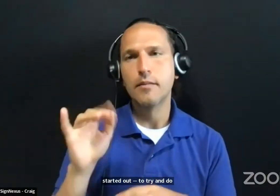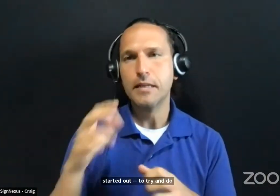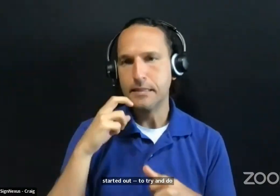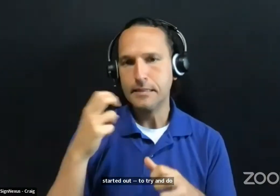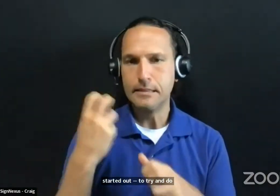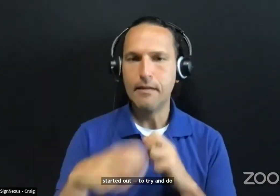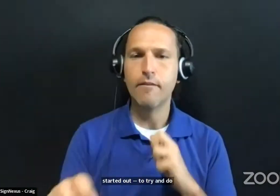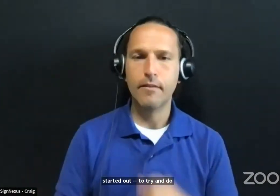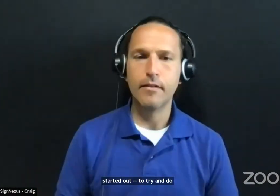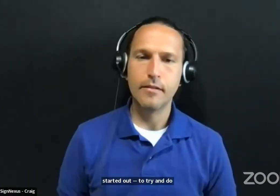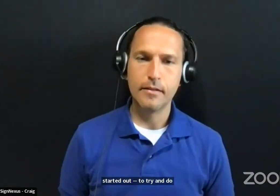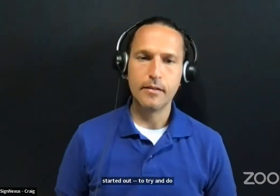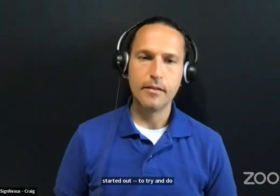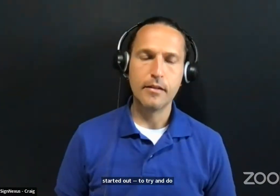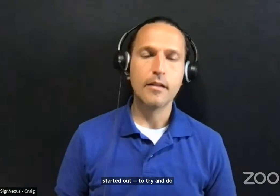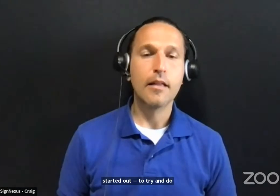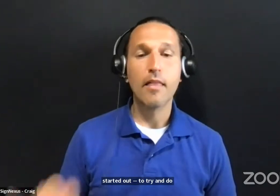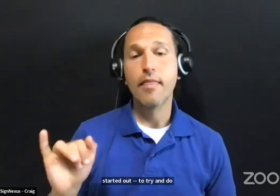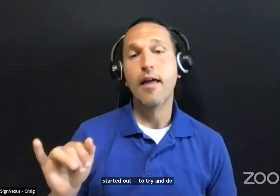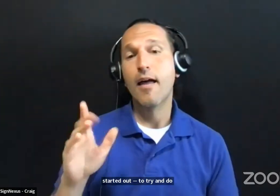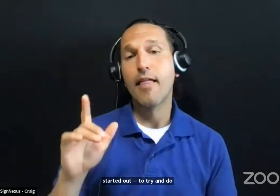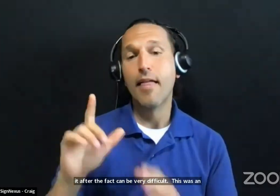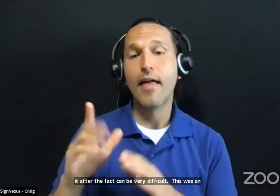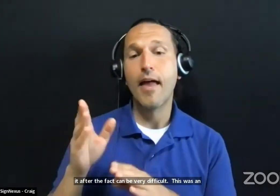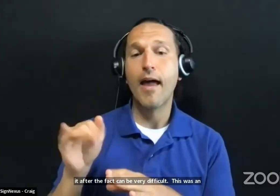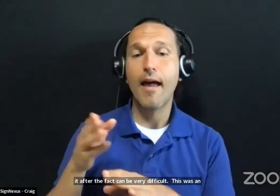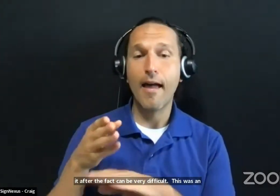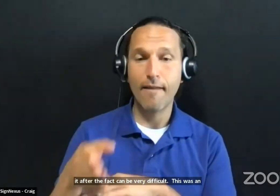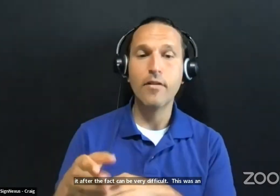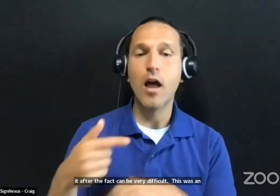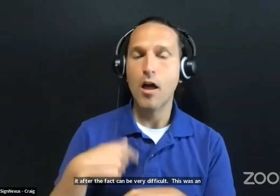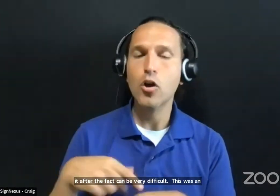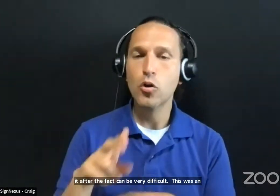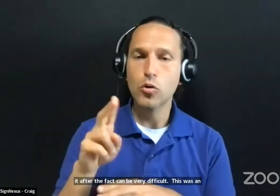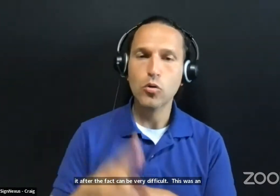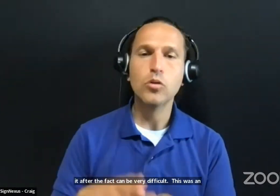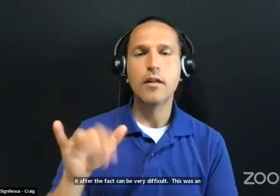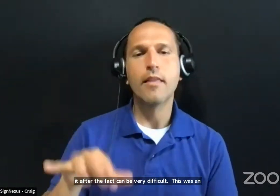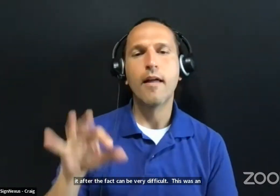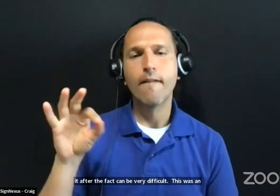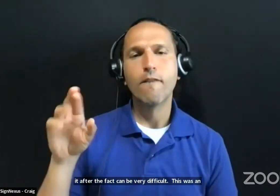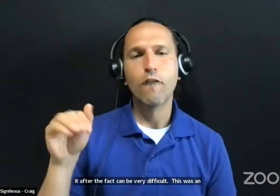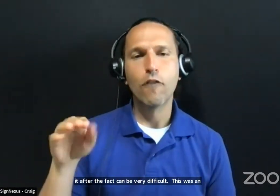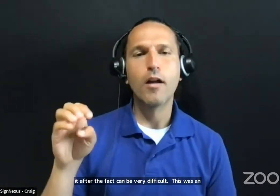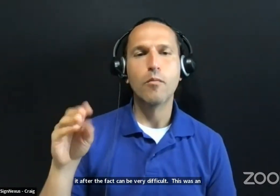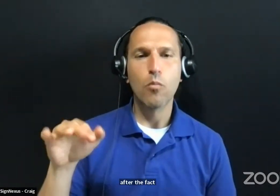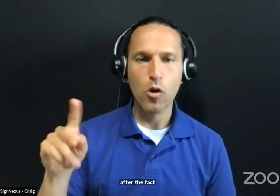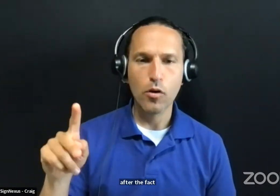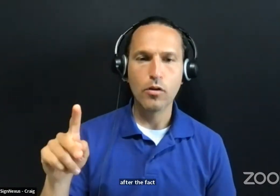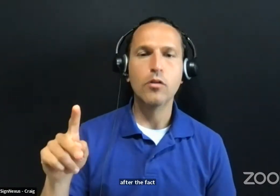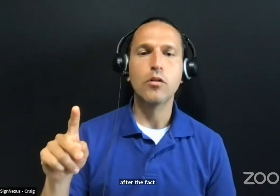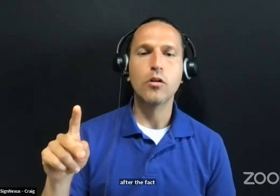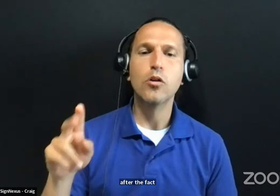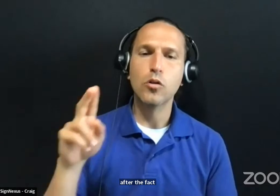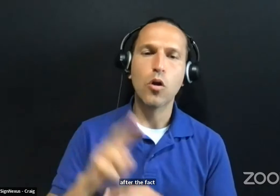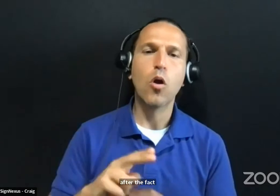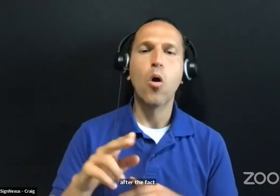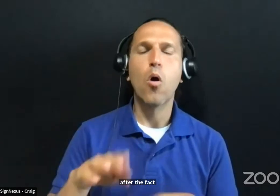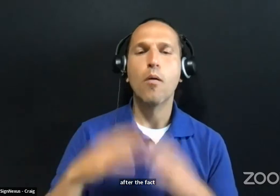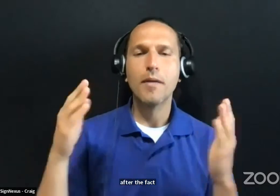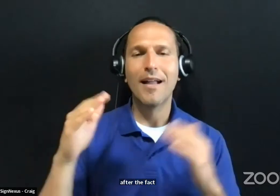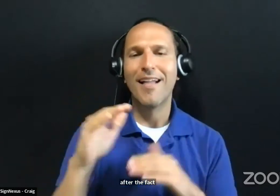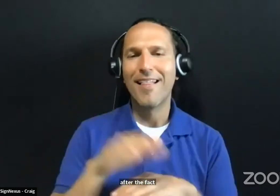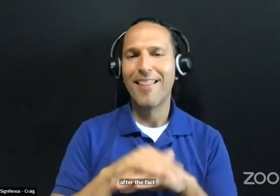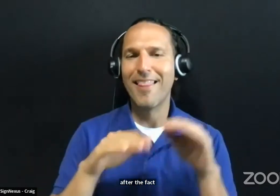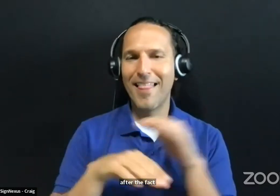difficult. And this was an after the fact. I had been using a framework using the Open Layers, which is a